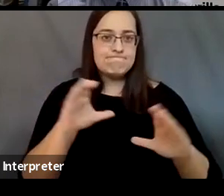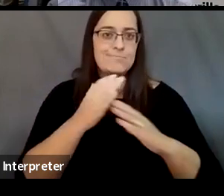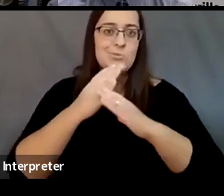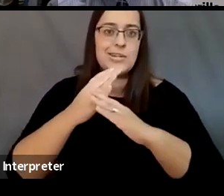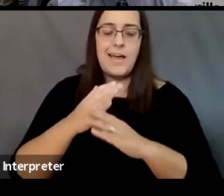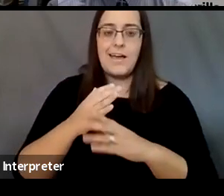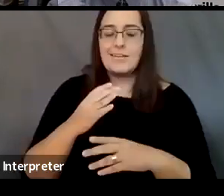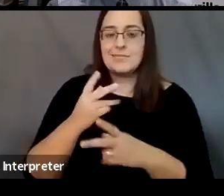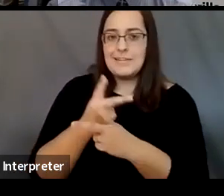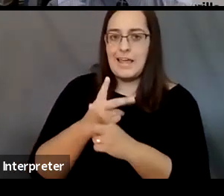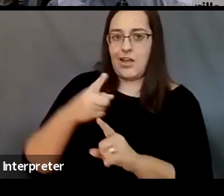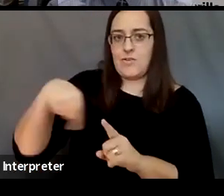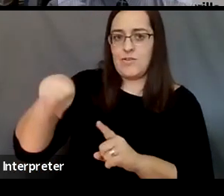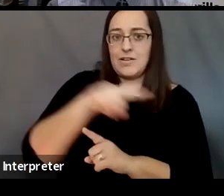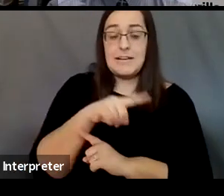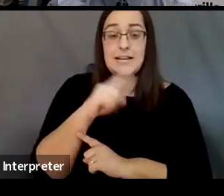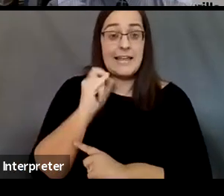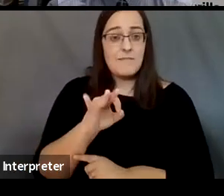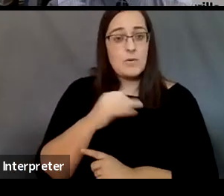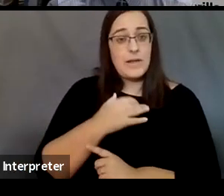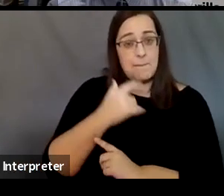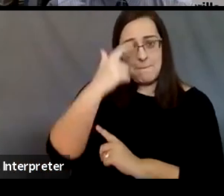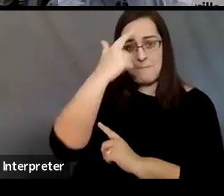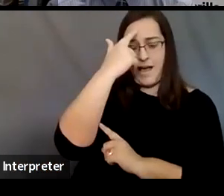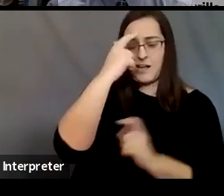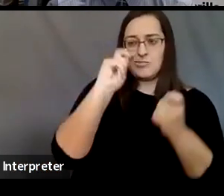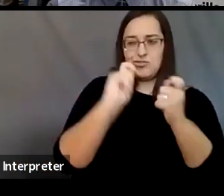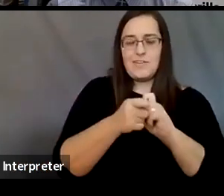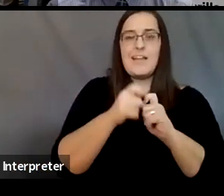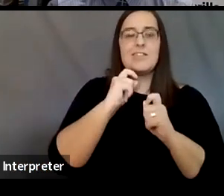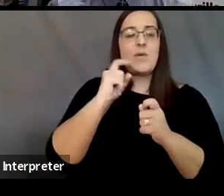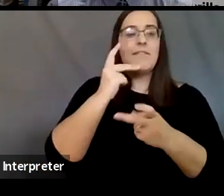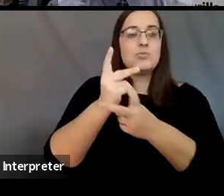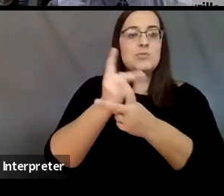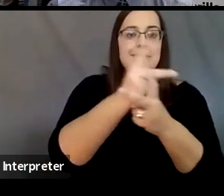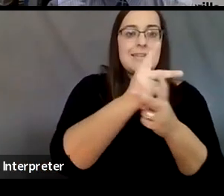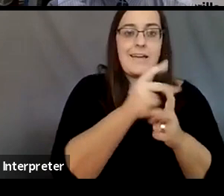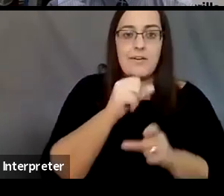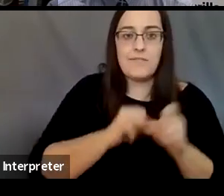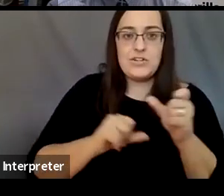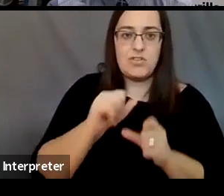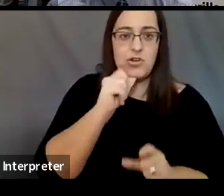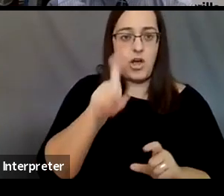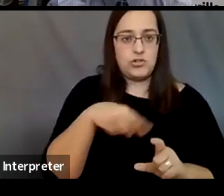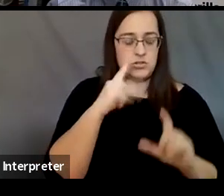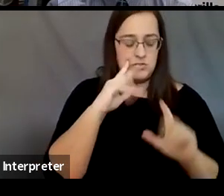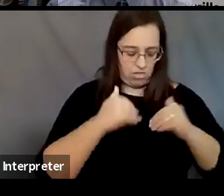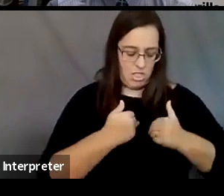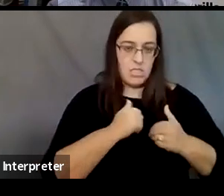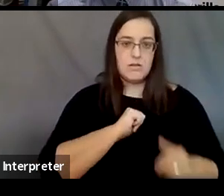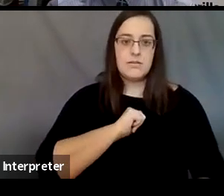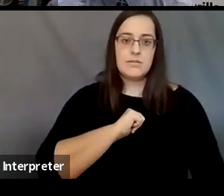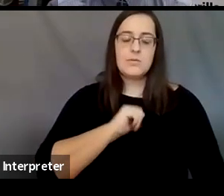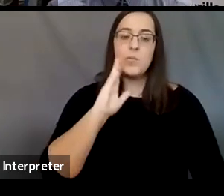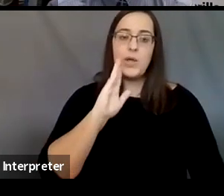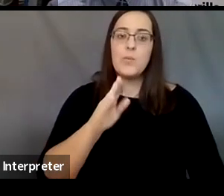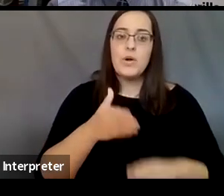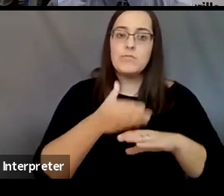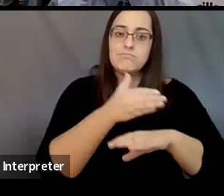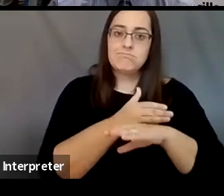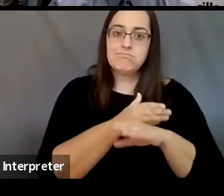take that approach, that mindset that we're looking out for each other and not just looking out for ourselves, we'll do better as a community.